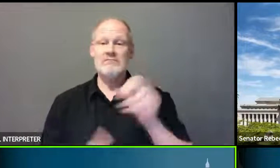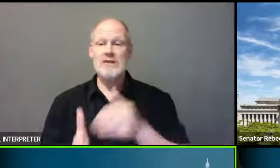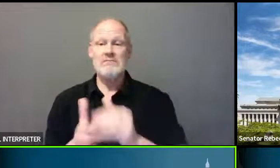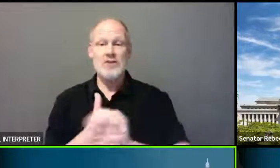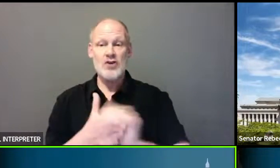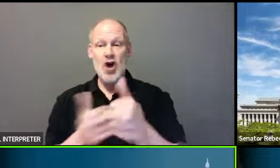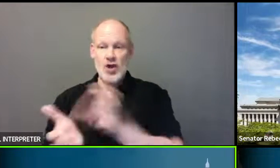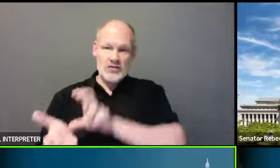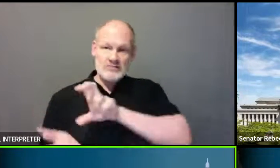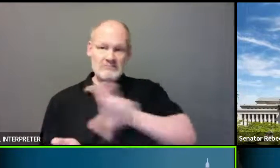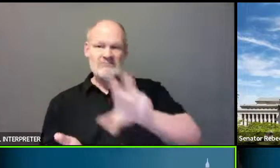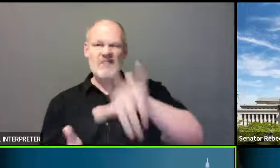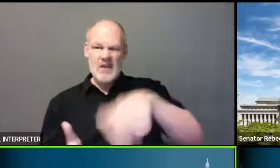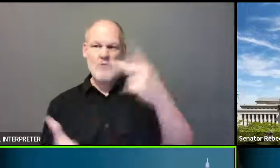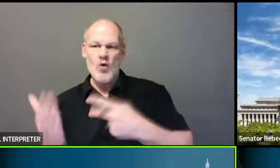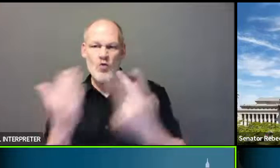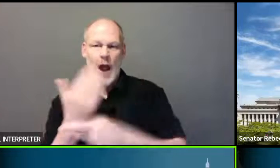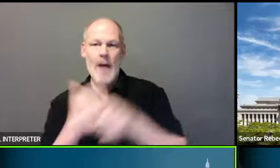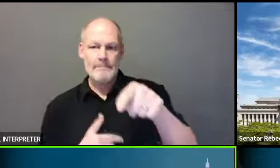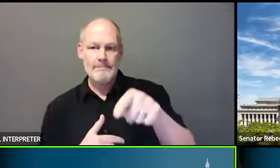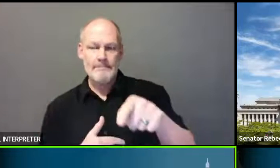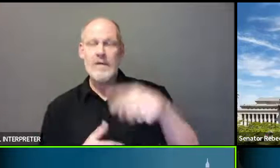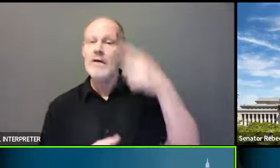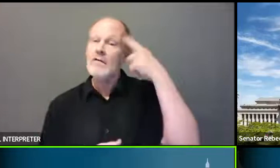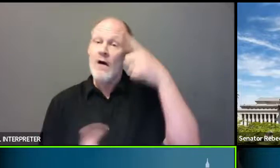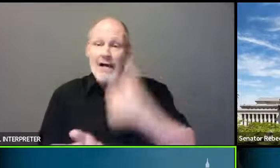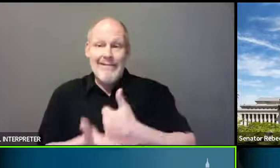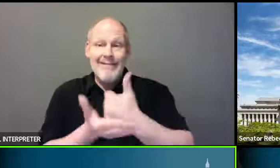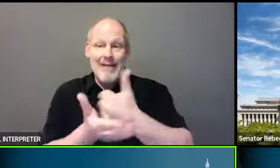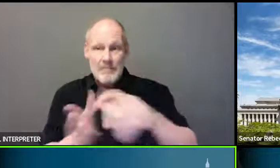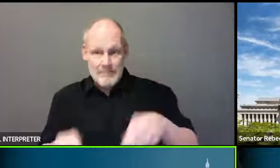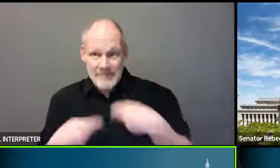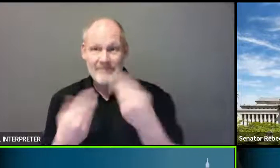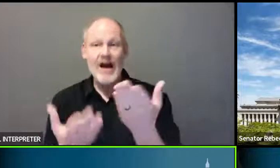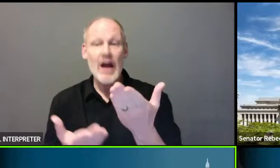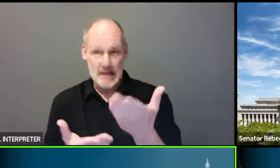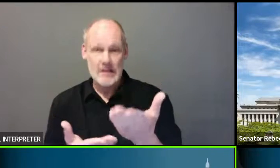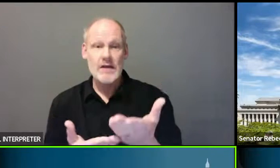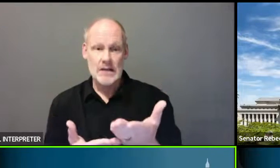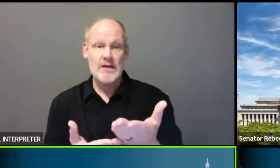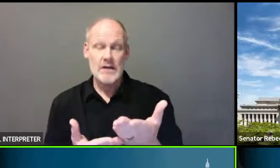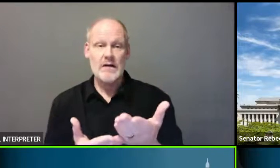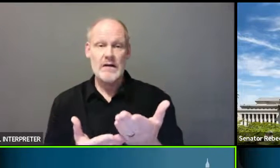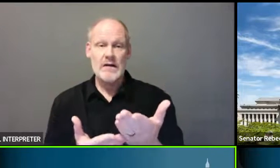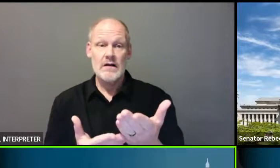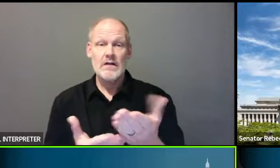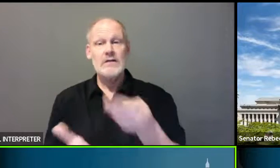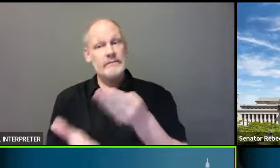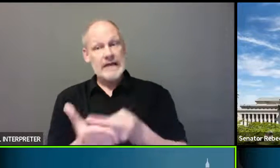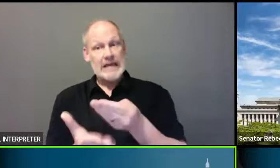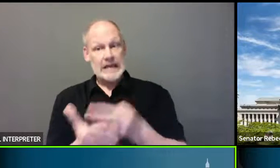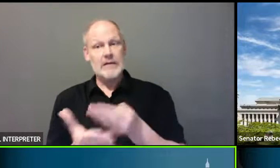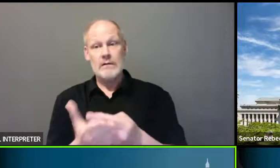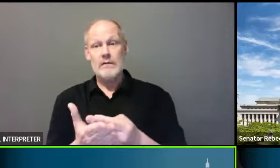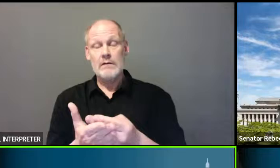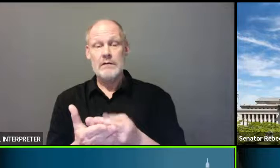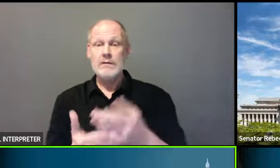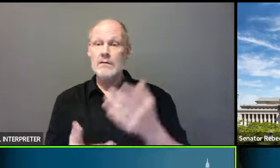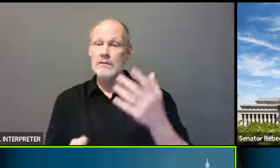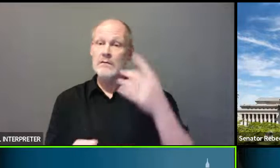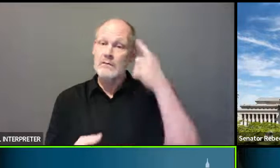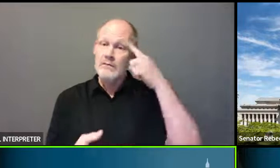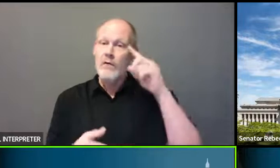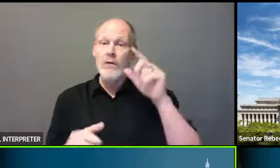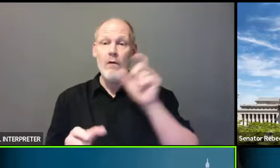that we can help provide the necessary funding for many